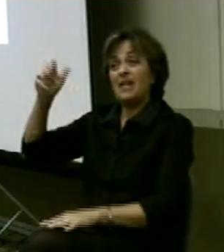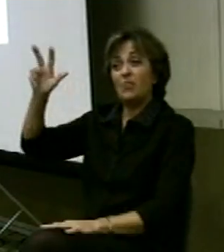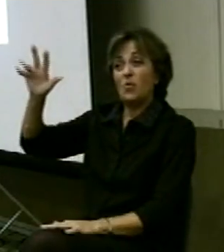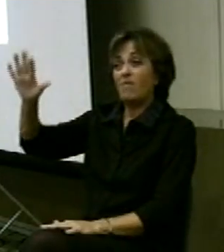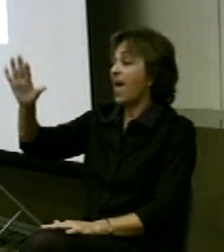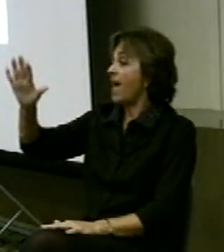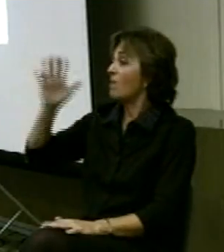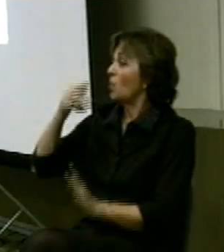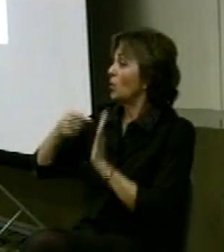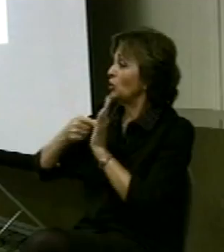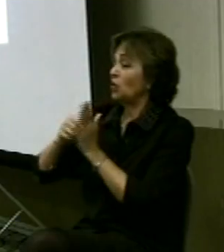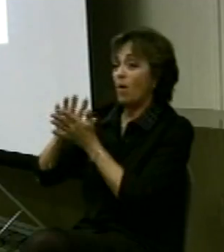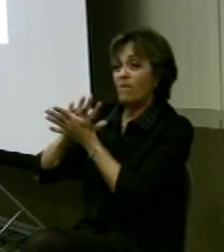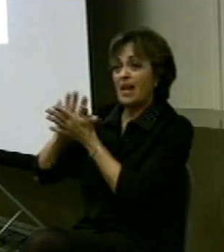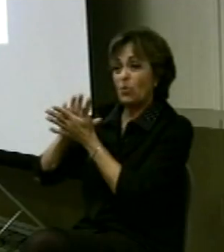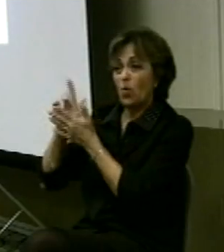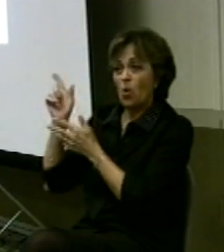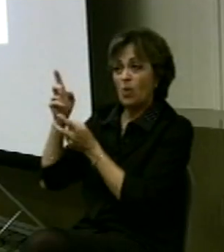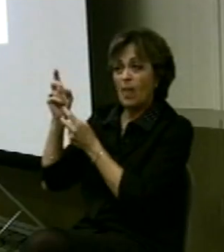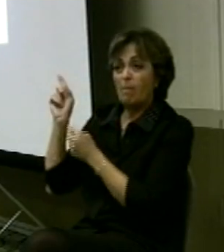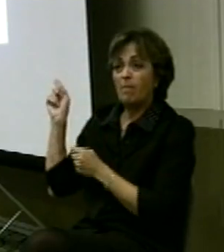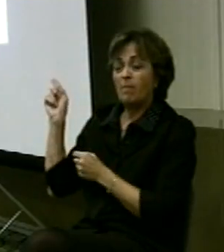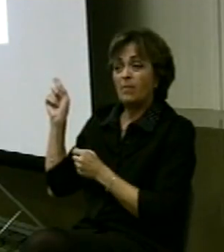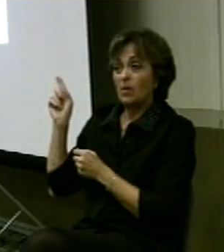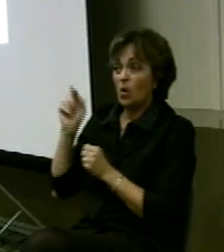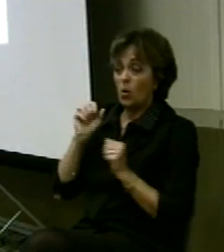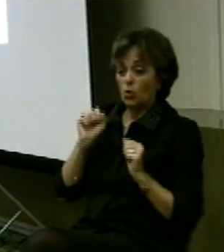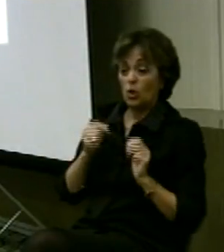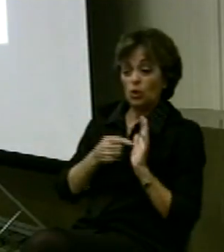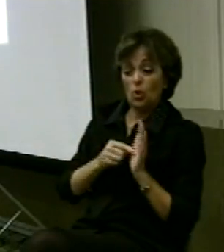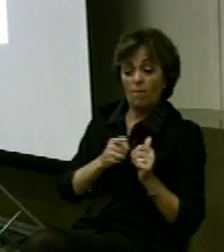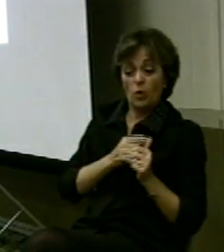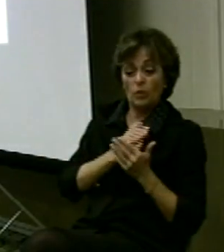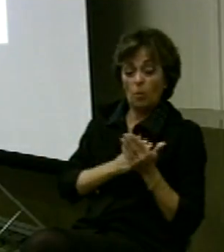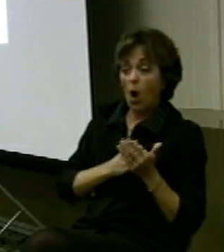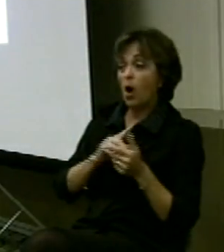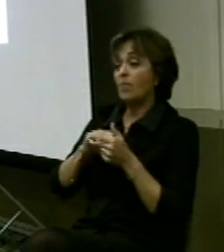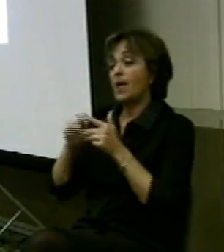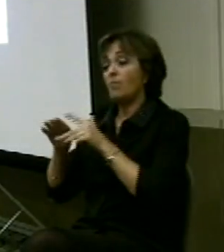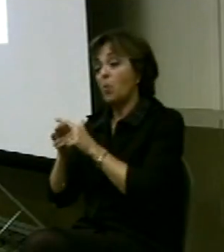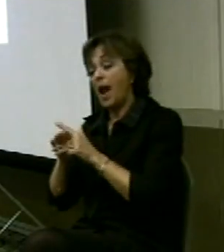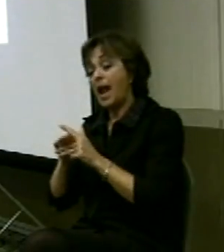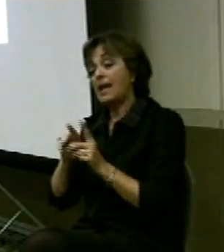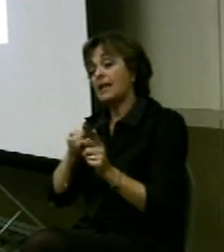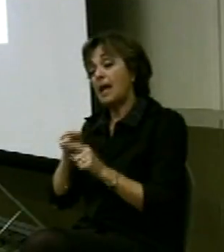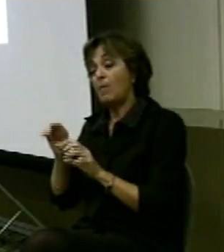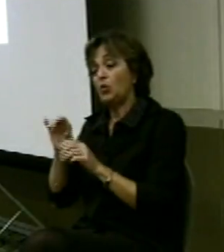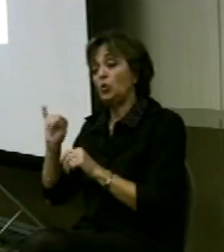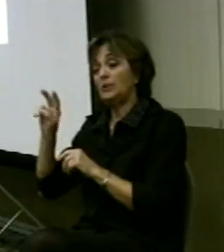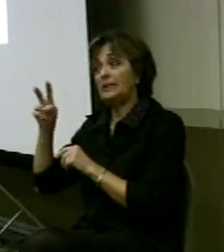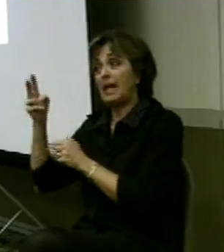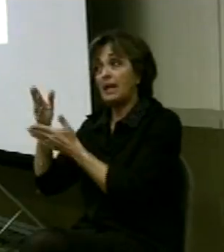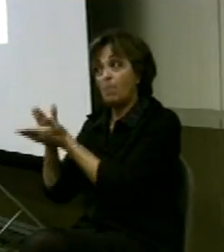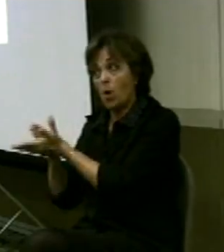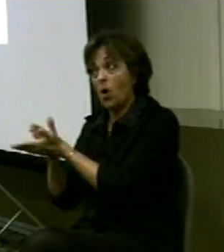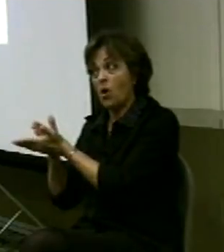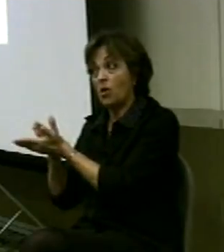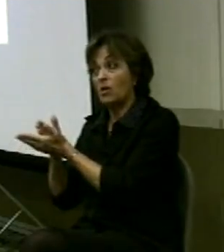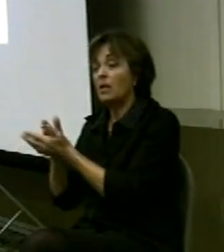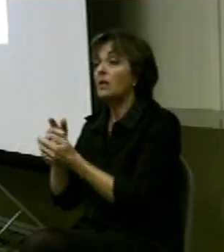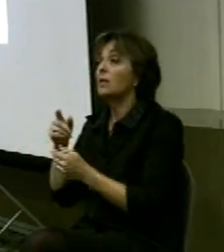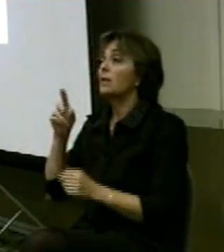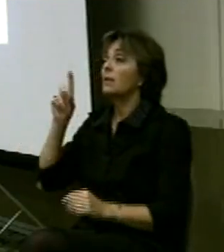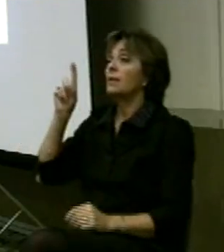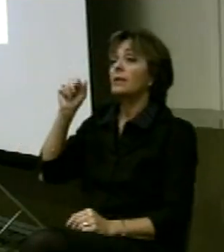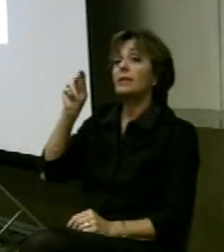we're going to show the video clip. I mean, we could do the first part of it and then take a break and come back and do the second part of it. Okay. Daniel, do you